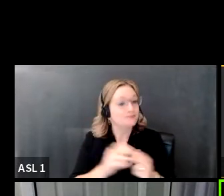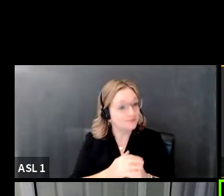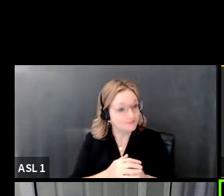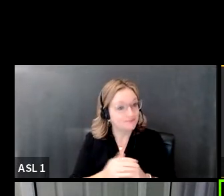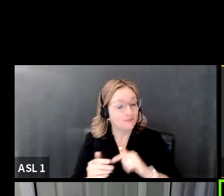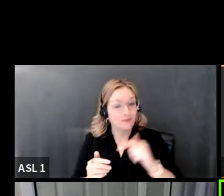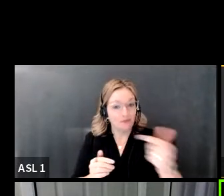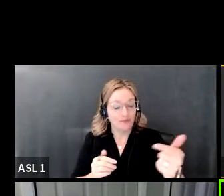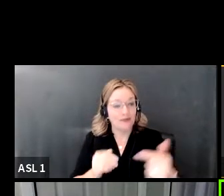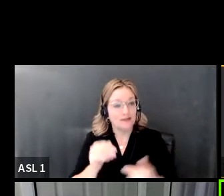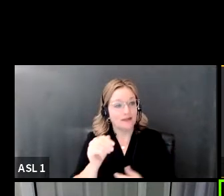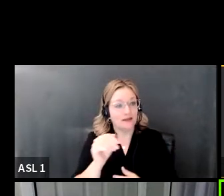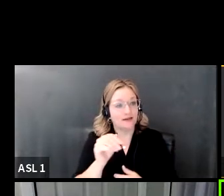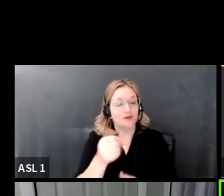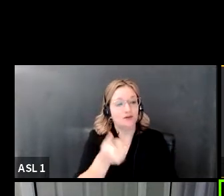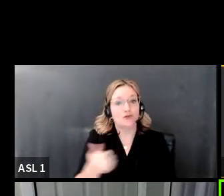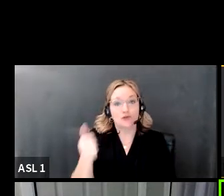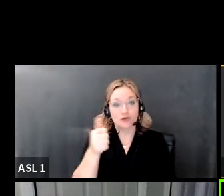two